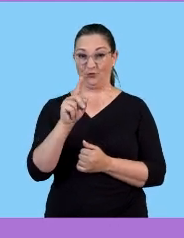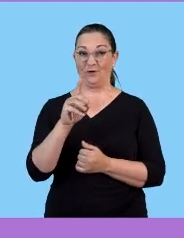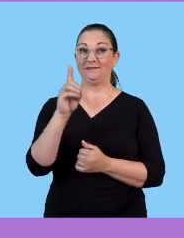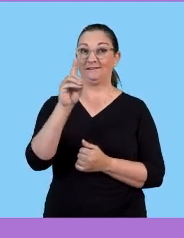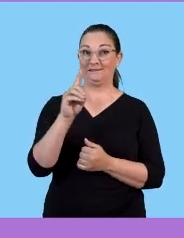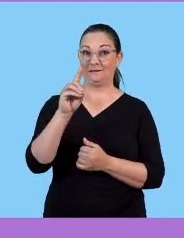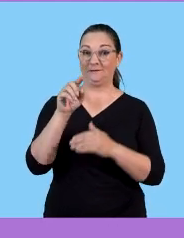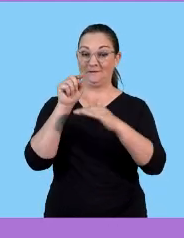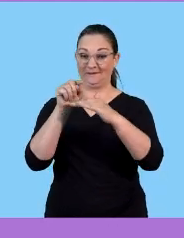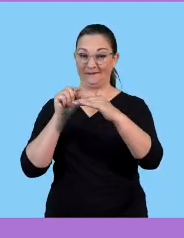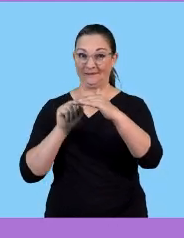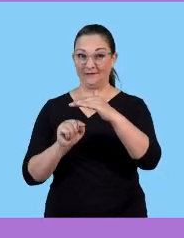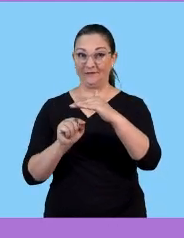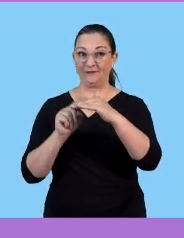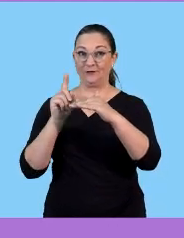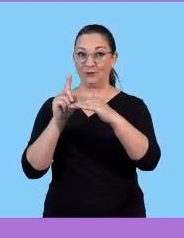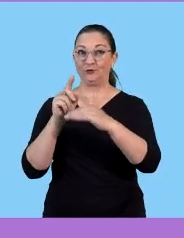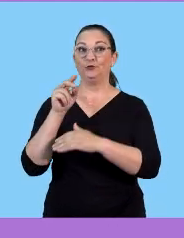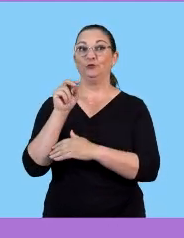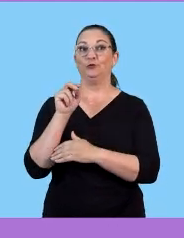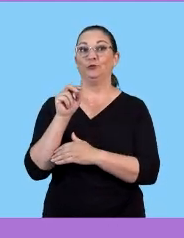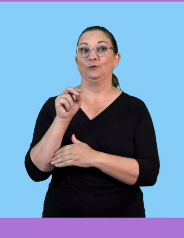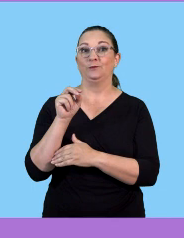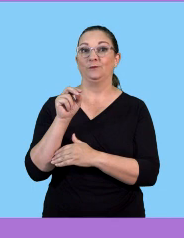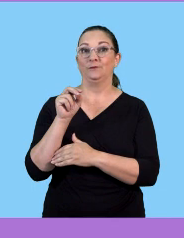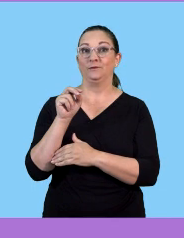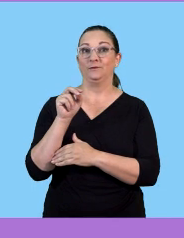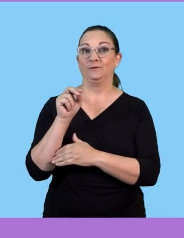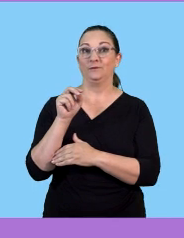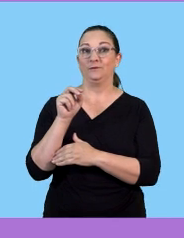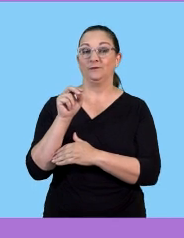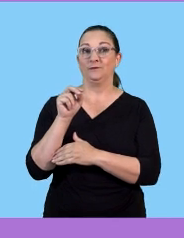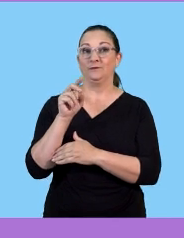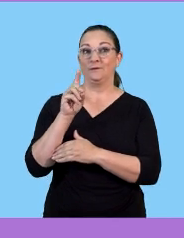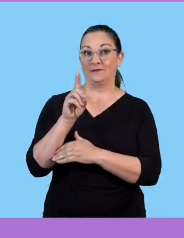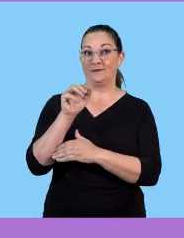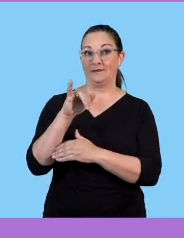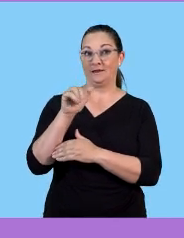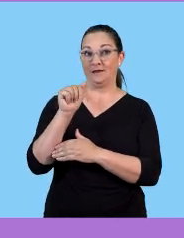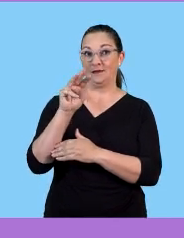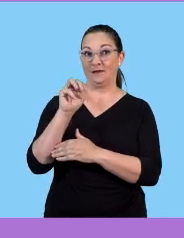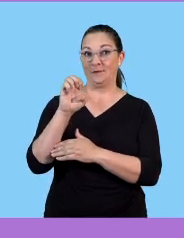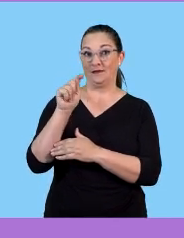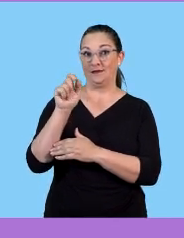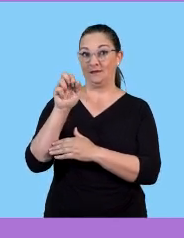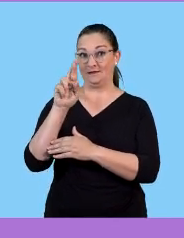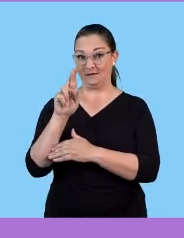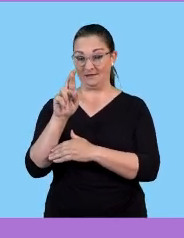diameter divided by 2. So it's the diameter